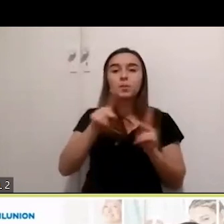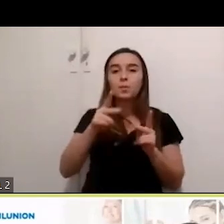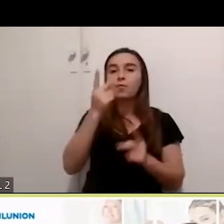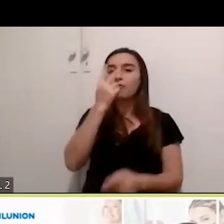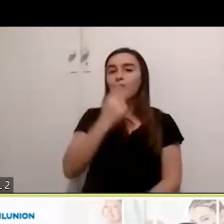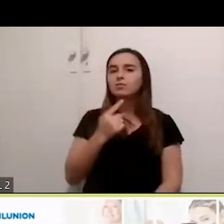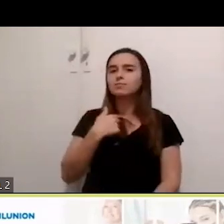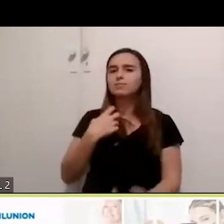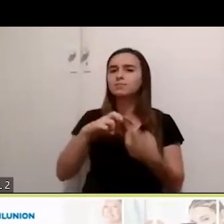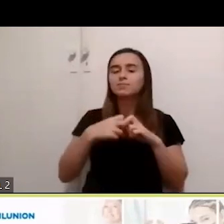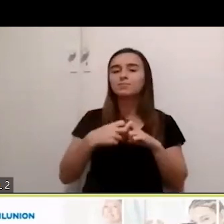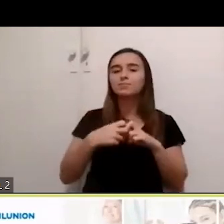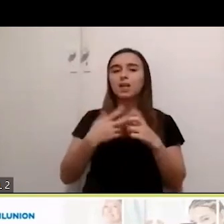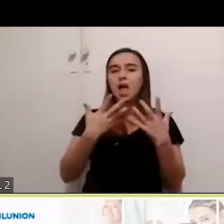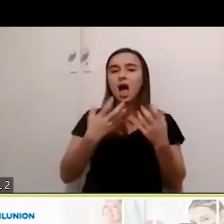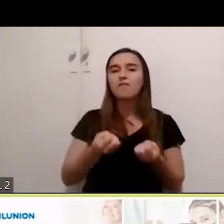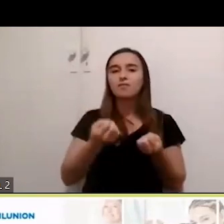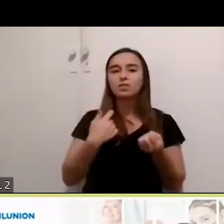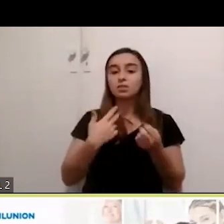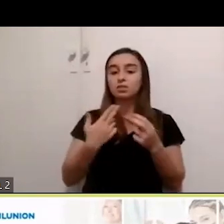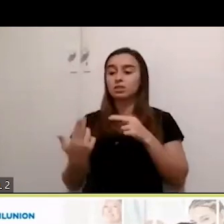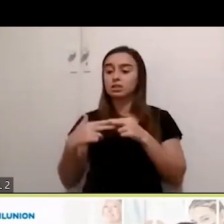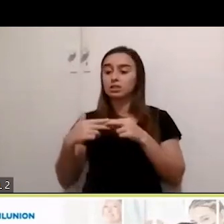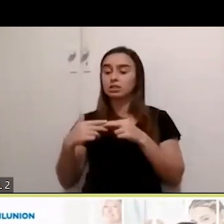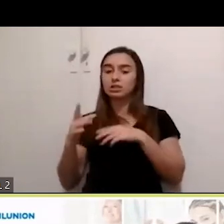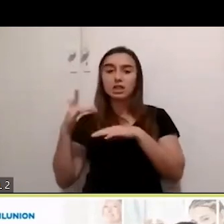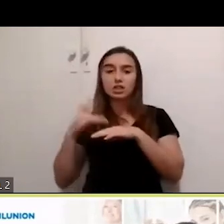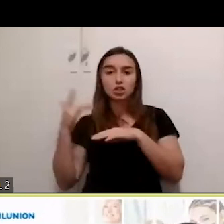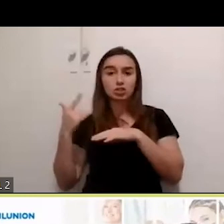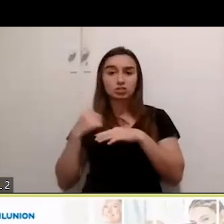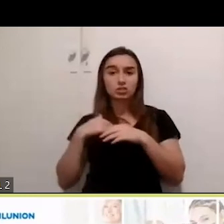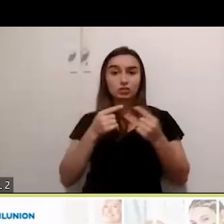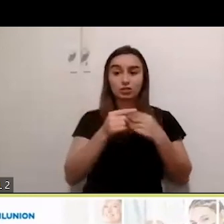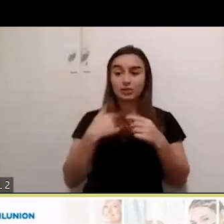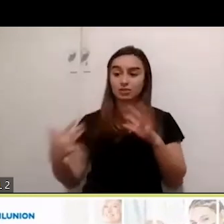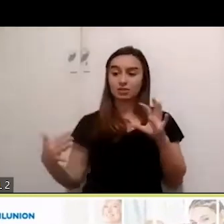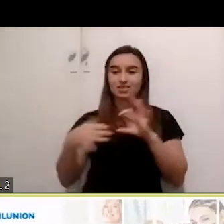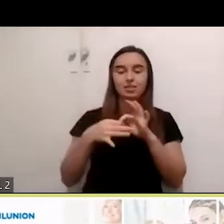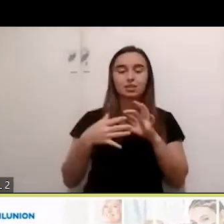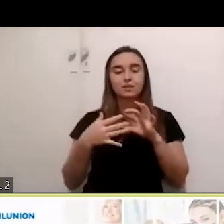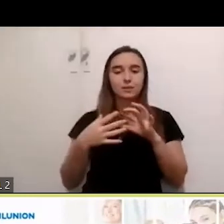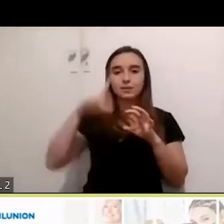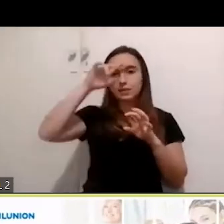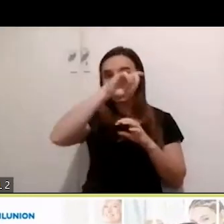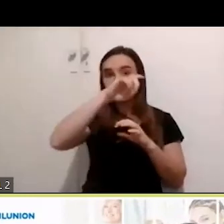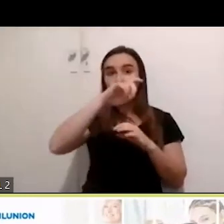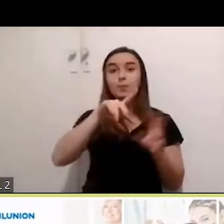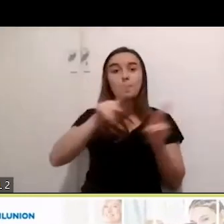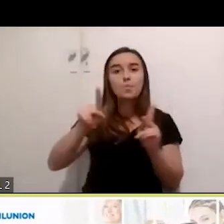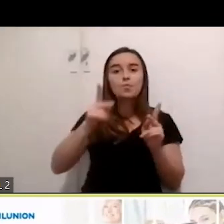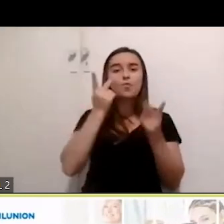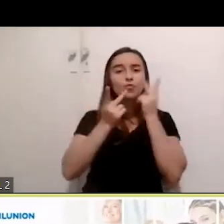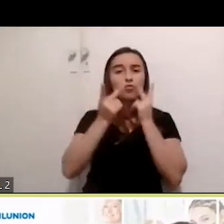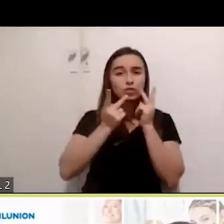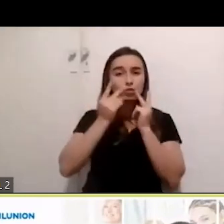first connecting the sensor and the transmitter of the device. Users with low vision cannot access